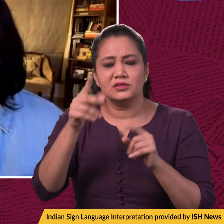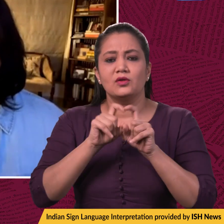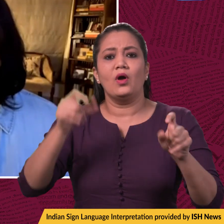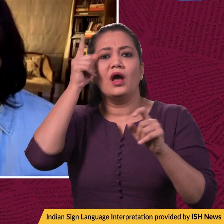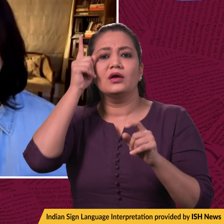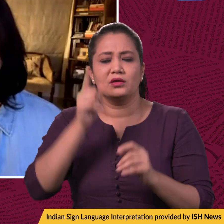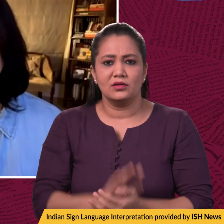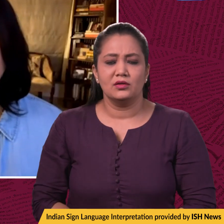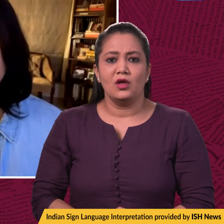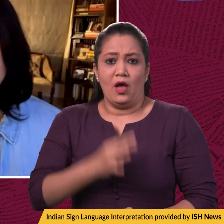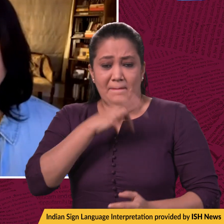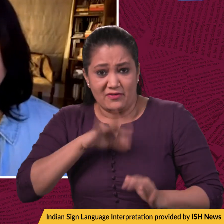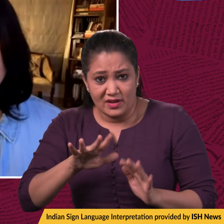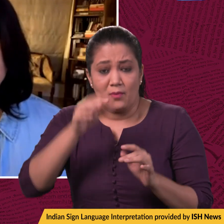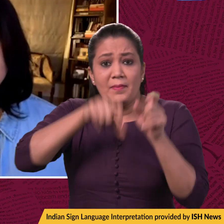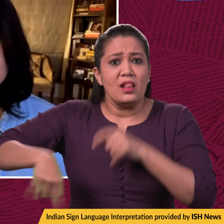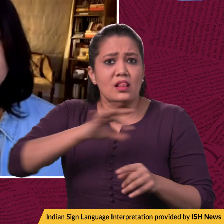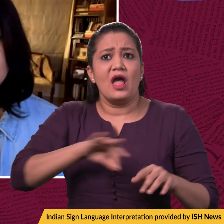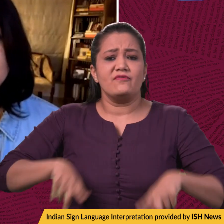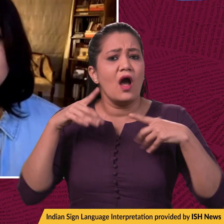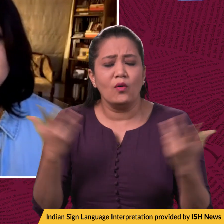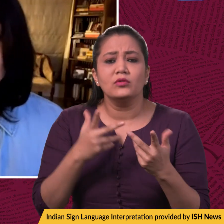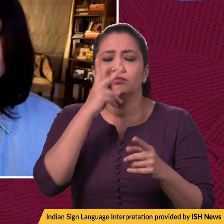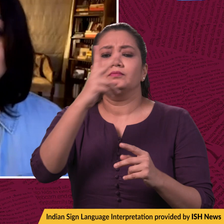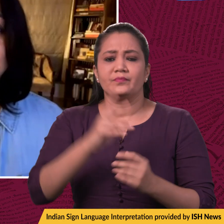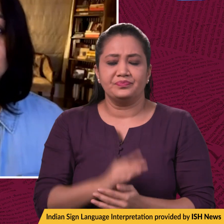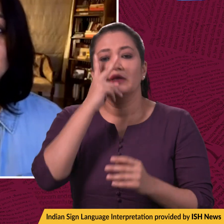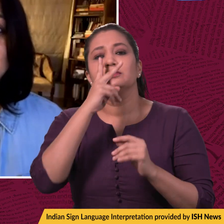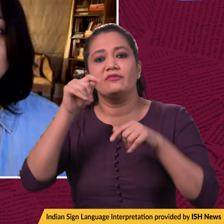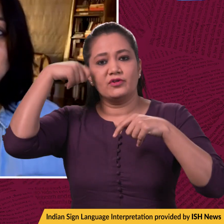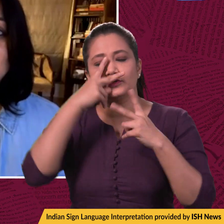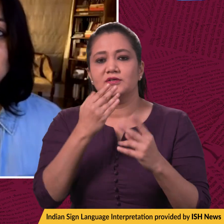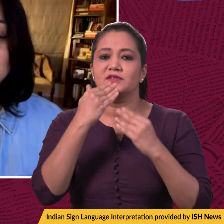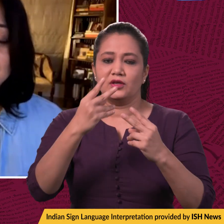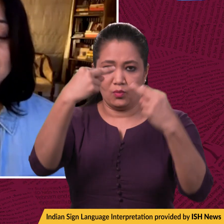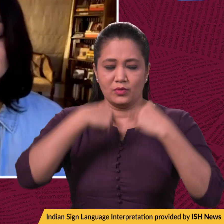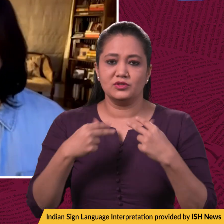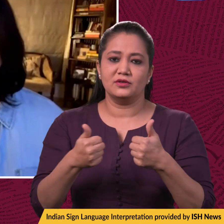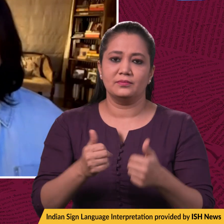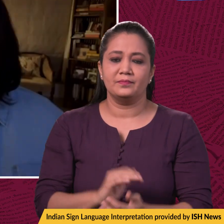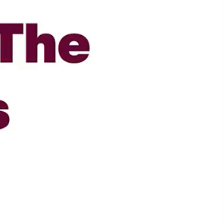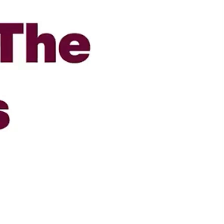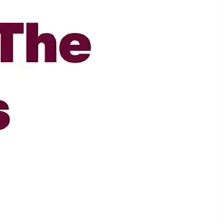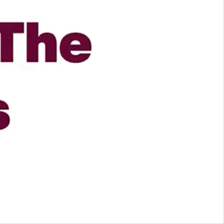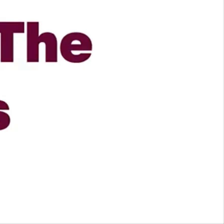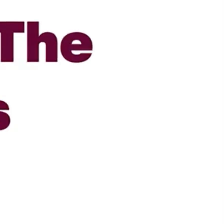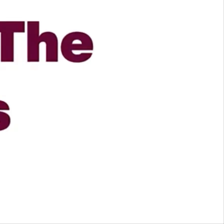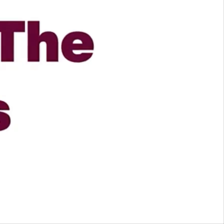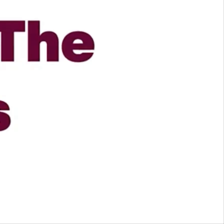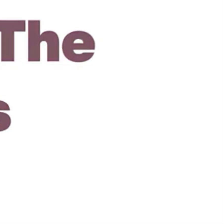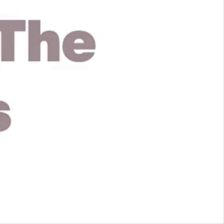is and what impact it has on the people it governs. Take a look at that video. Thank you so much for watching. Good night.